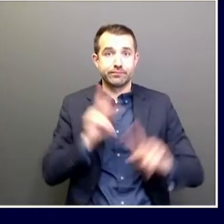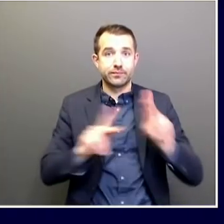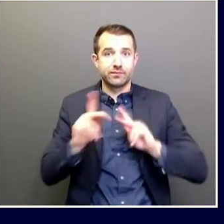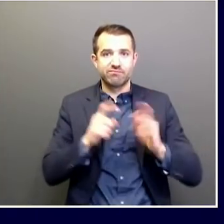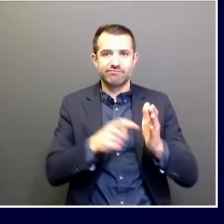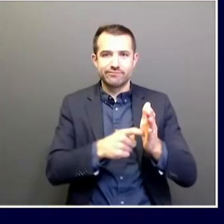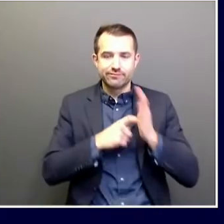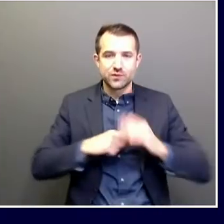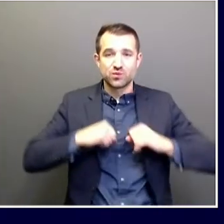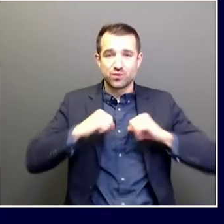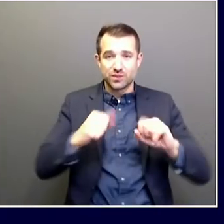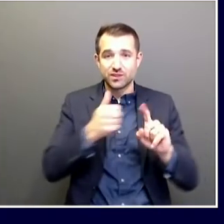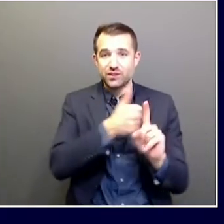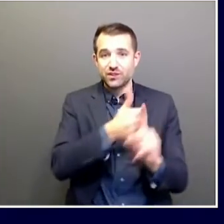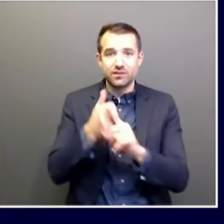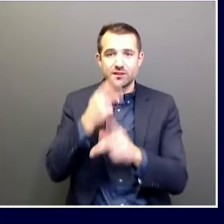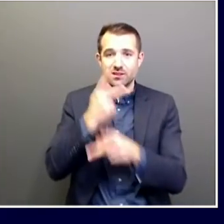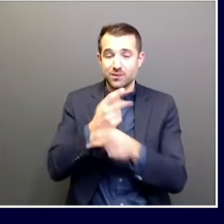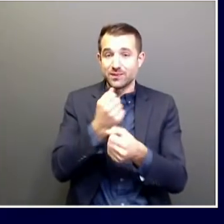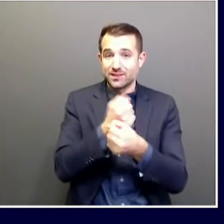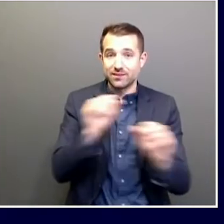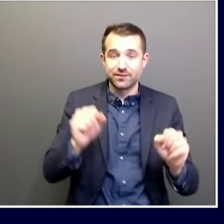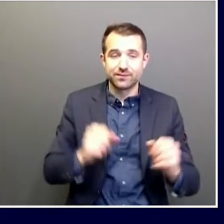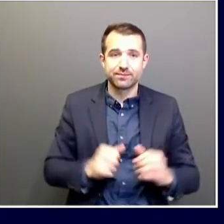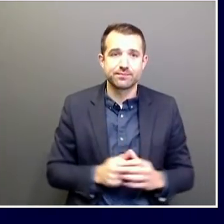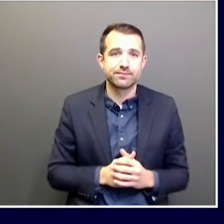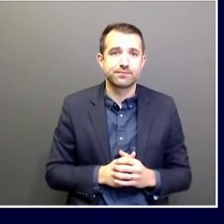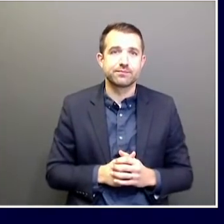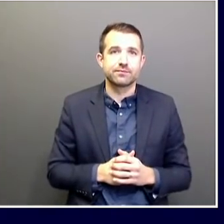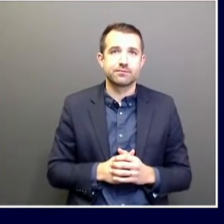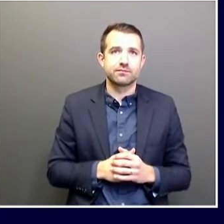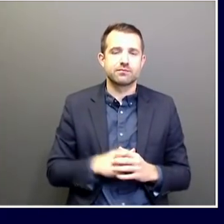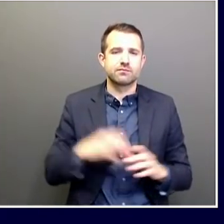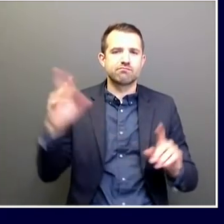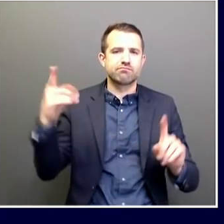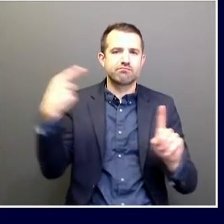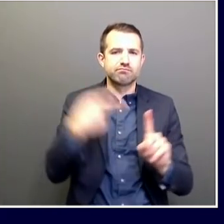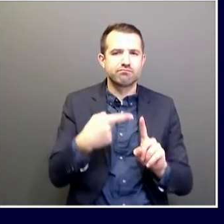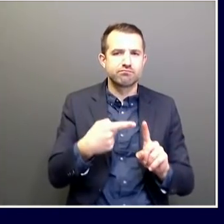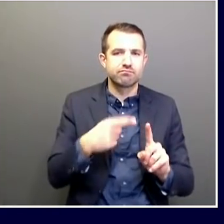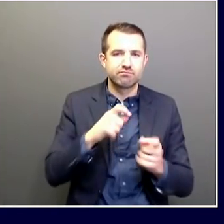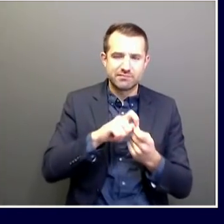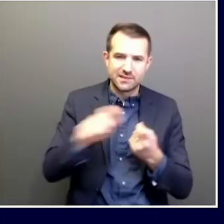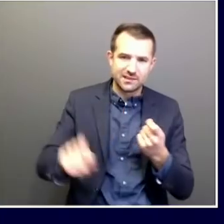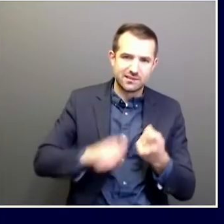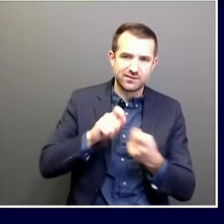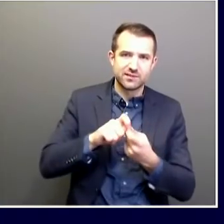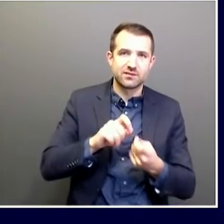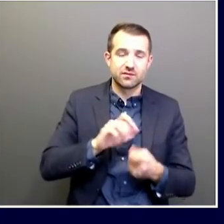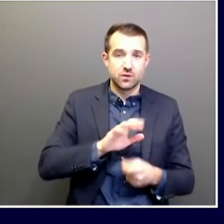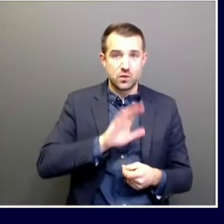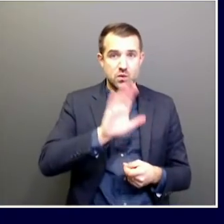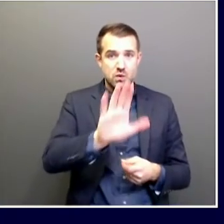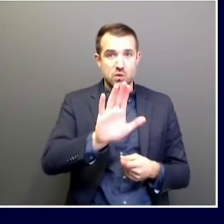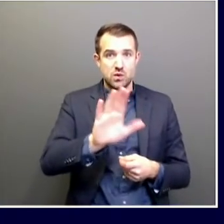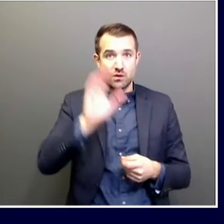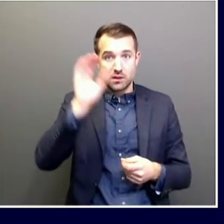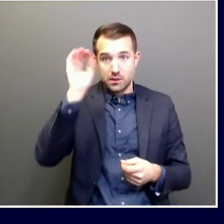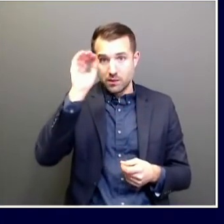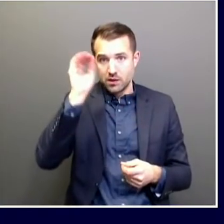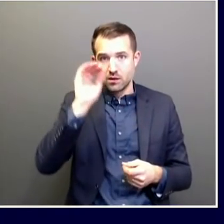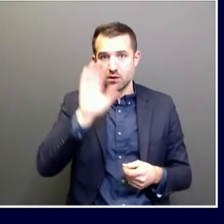holiday gatherings. So then again, I just maybe a little more specific. What is your reaction when you see that travel numbers are projected to be back